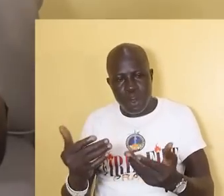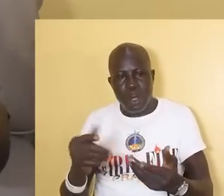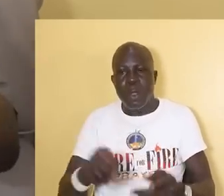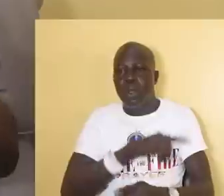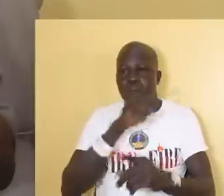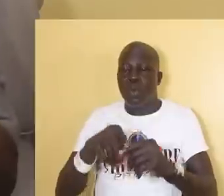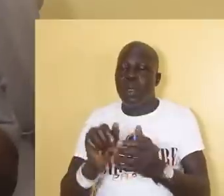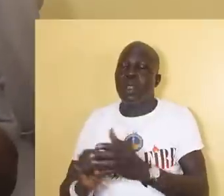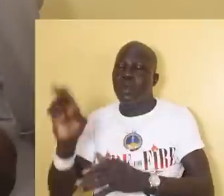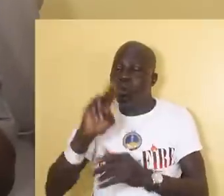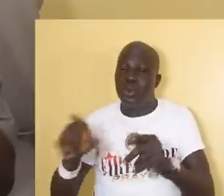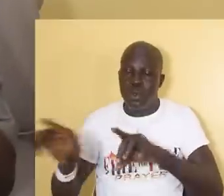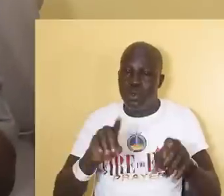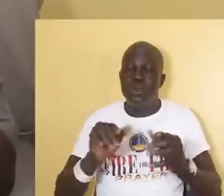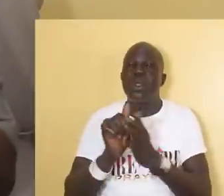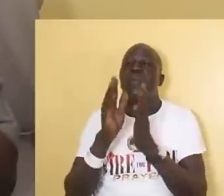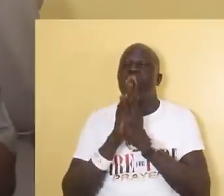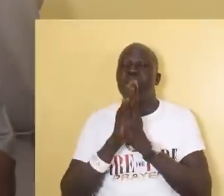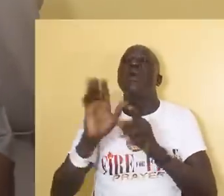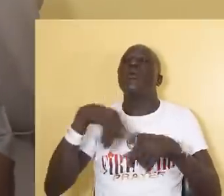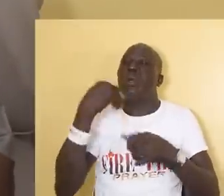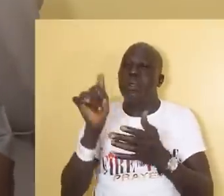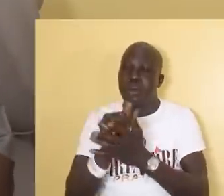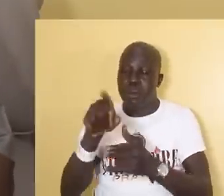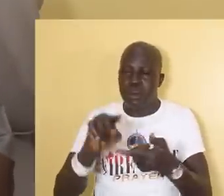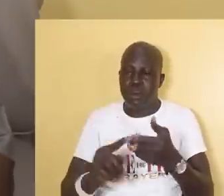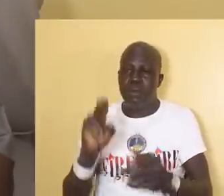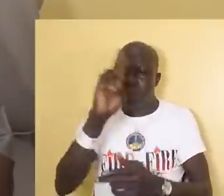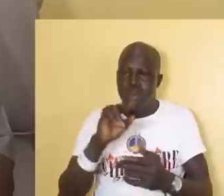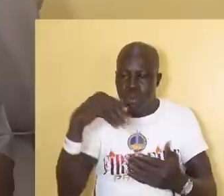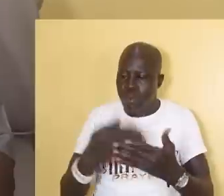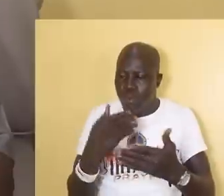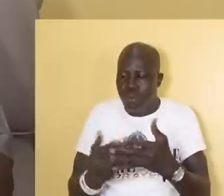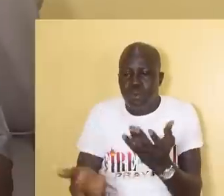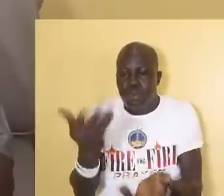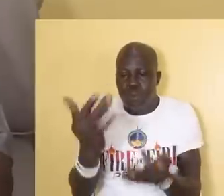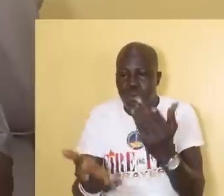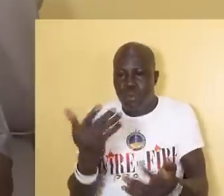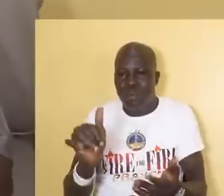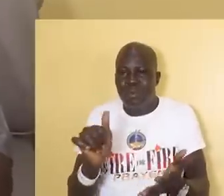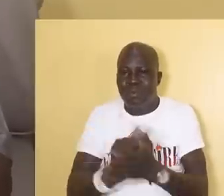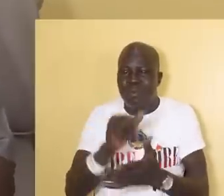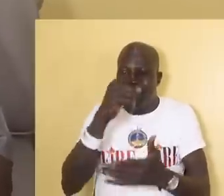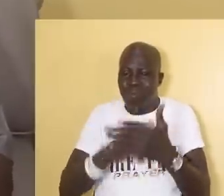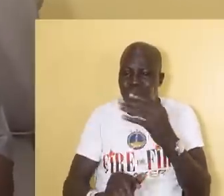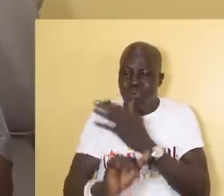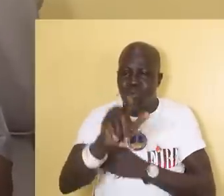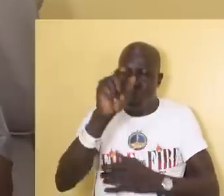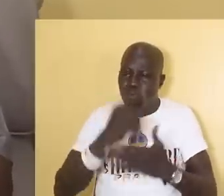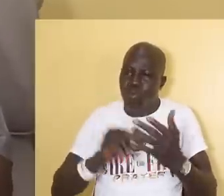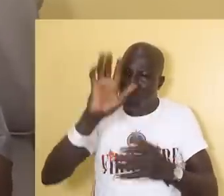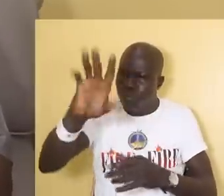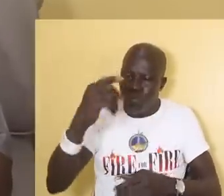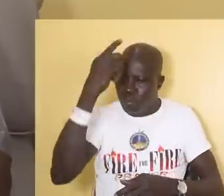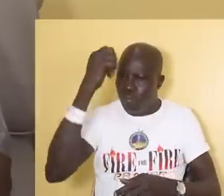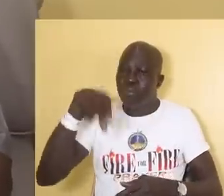se prayer ani ko fowo urubo you see that when we do prayer we ask you to use money for sacrifice and that lare so fun ore o this is exactly